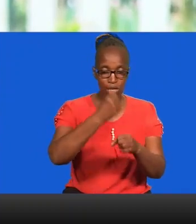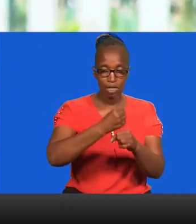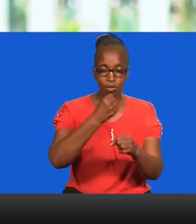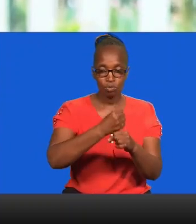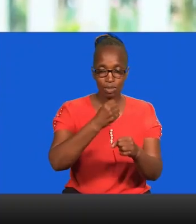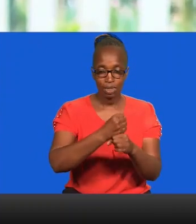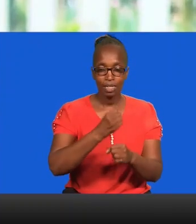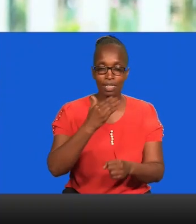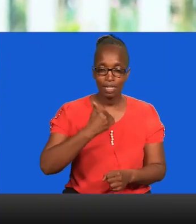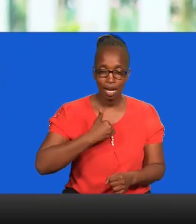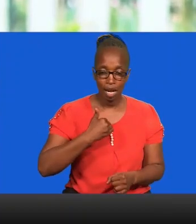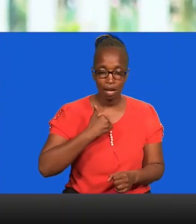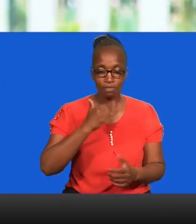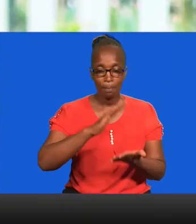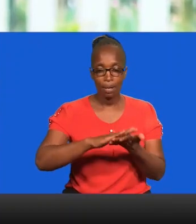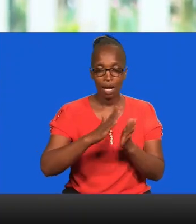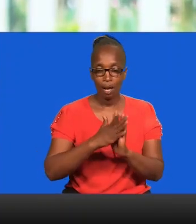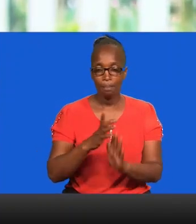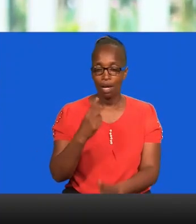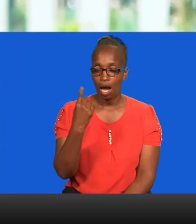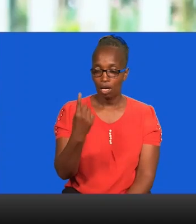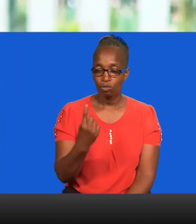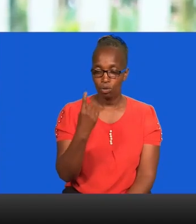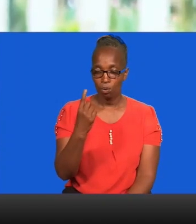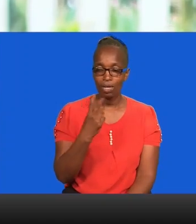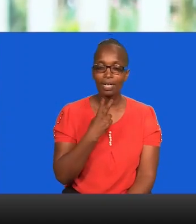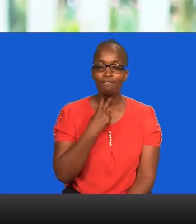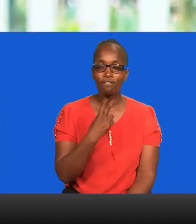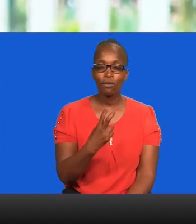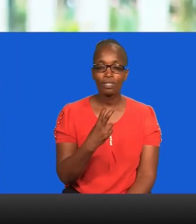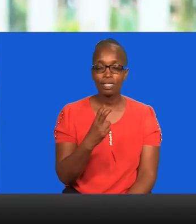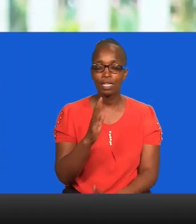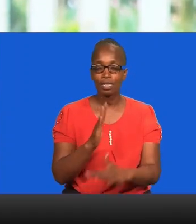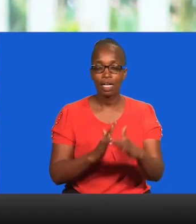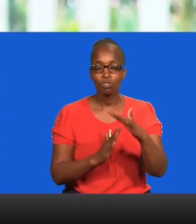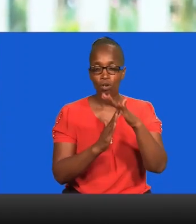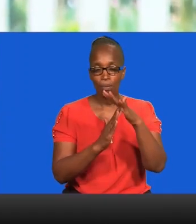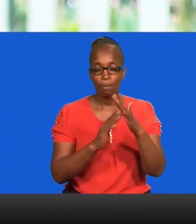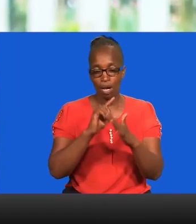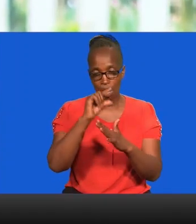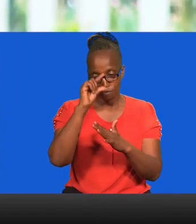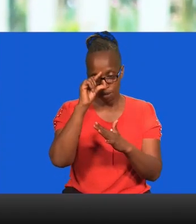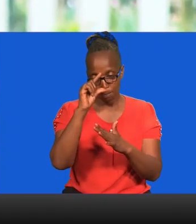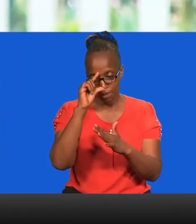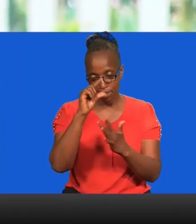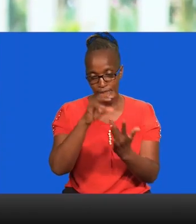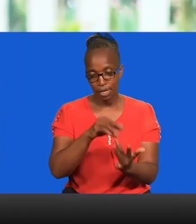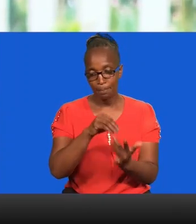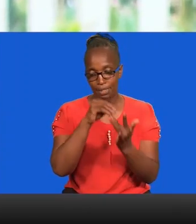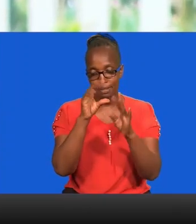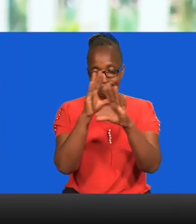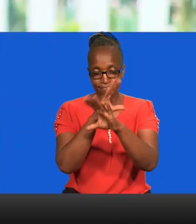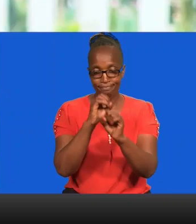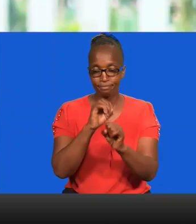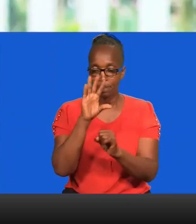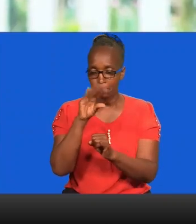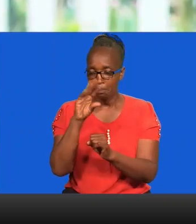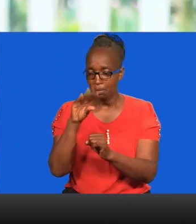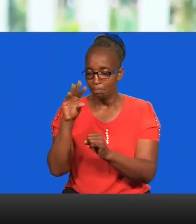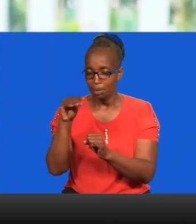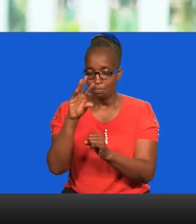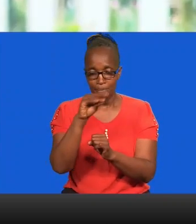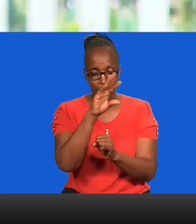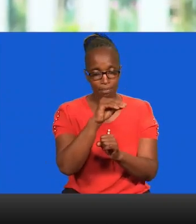I have almost become a lonely voice in the executive, especially in the presidency, speaking about